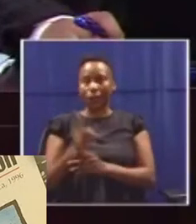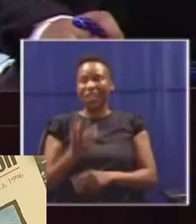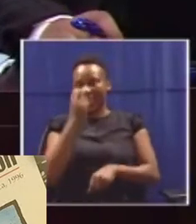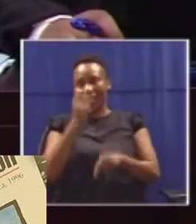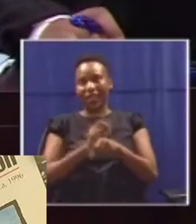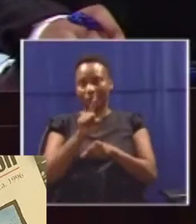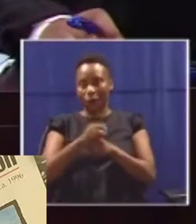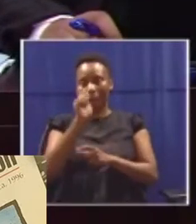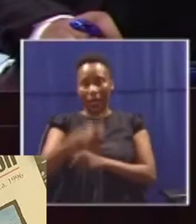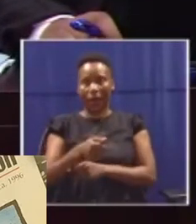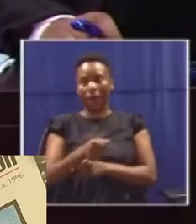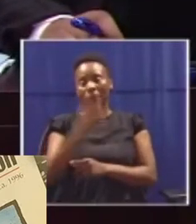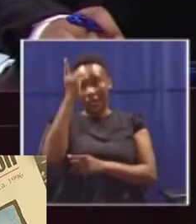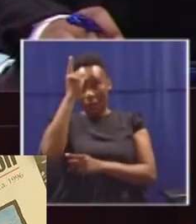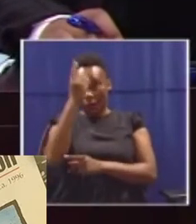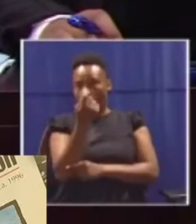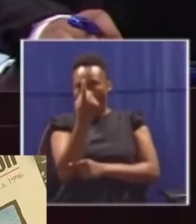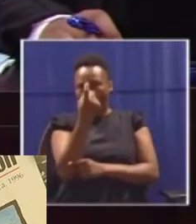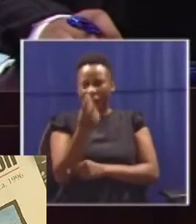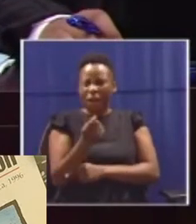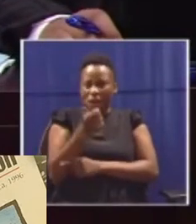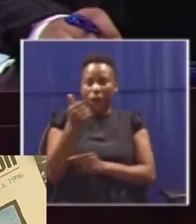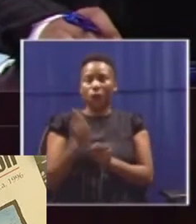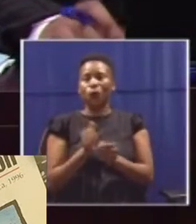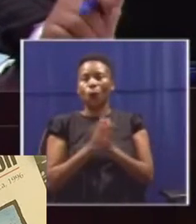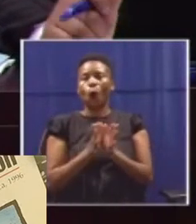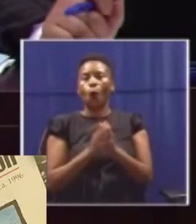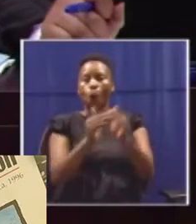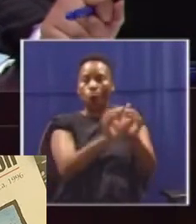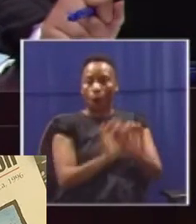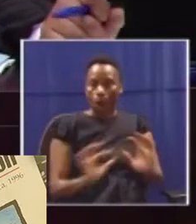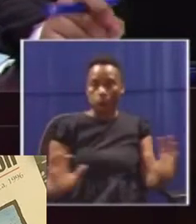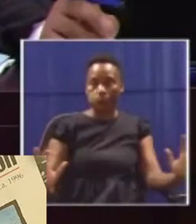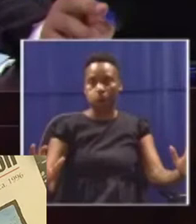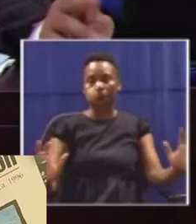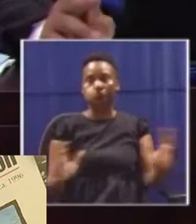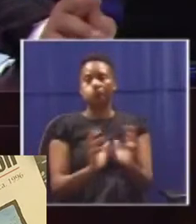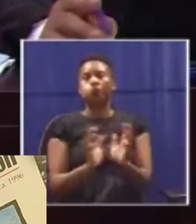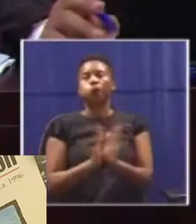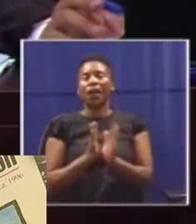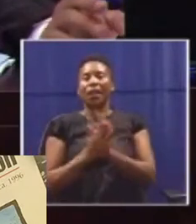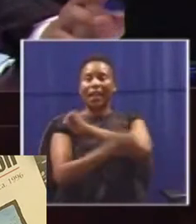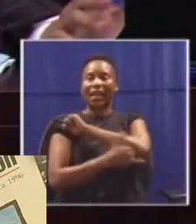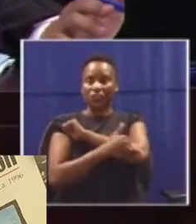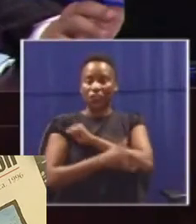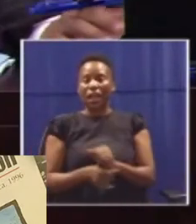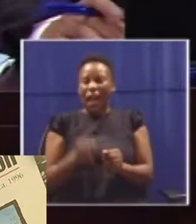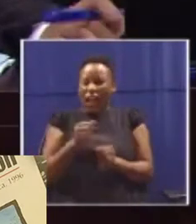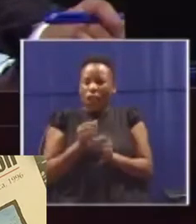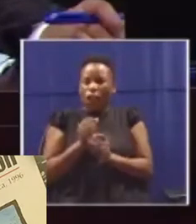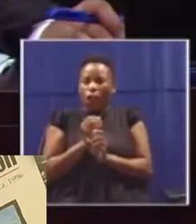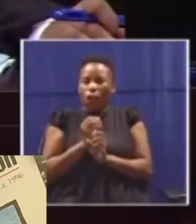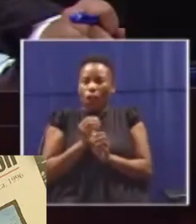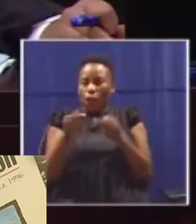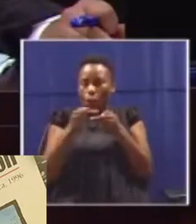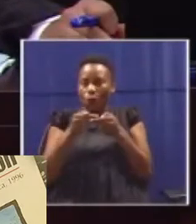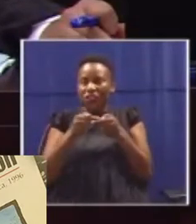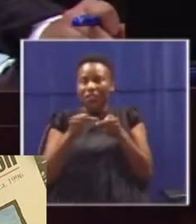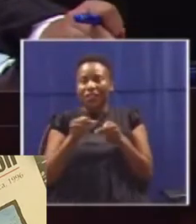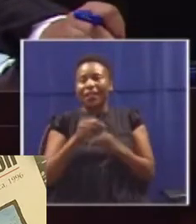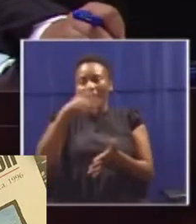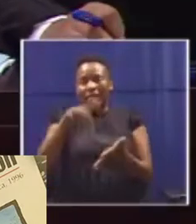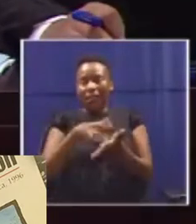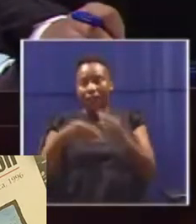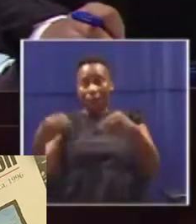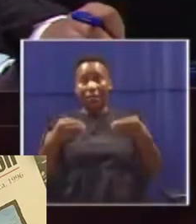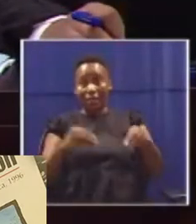Itegwini is one of the few ports in the country which is very close to the central business district.